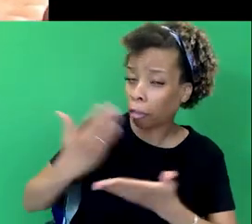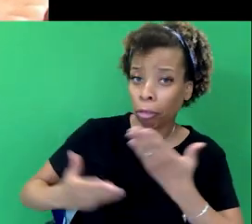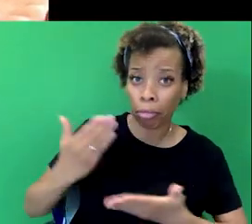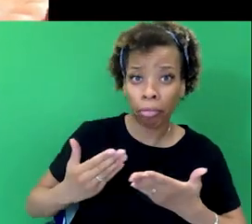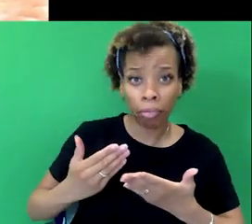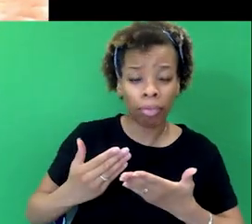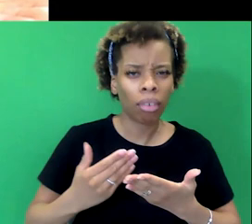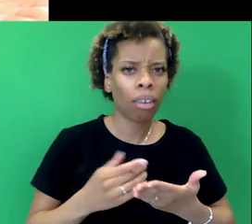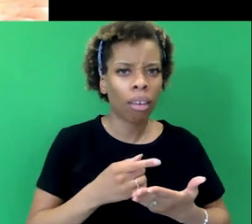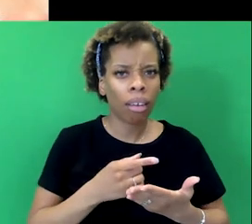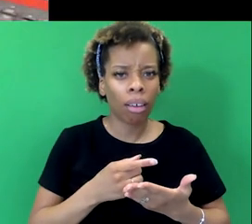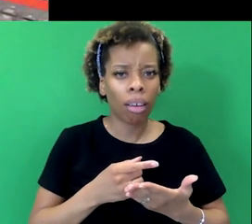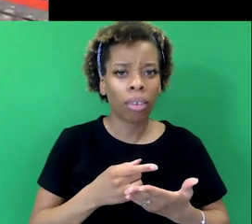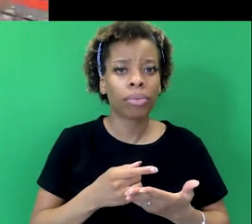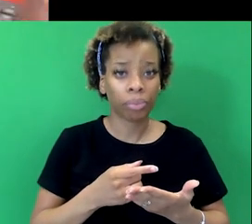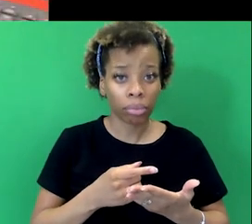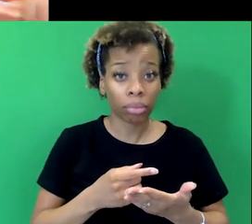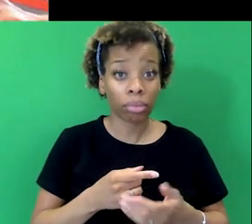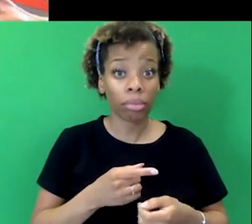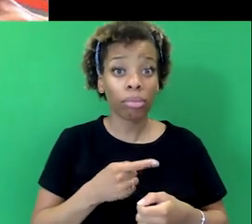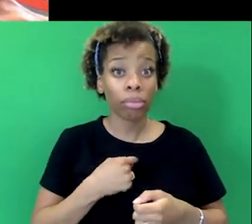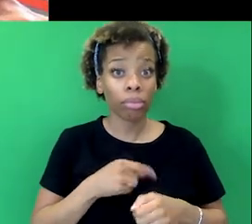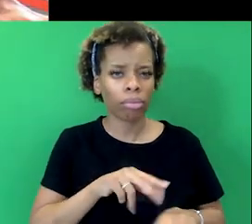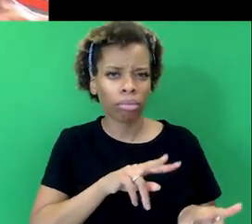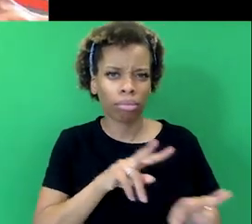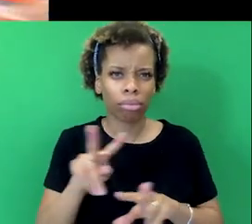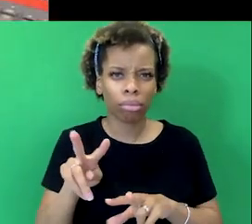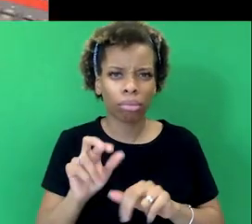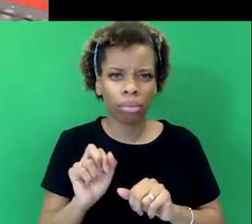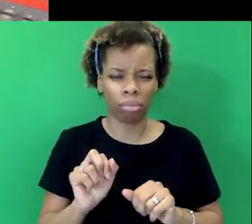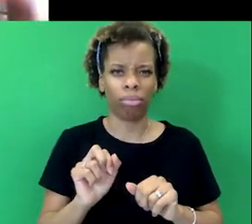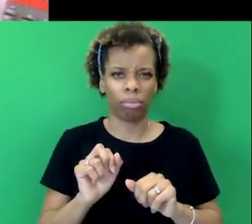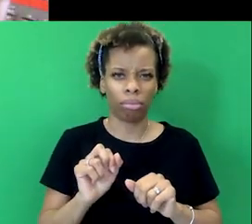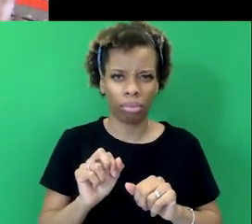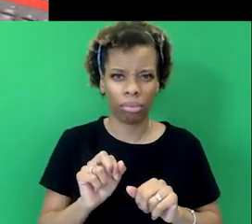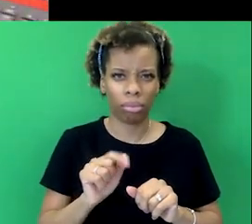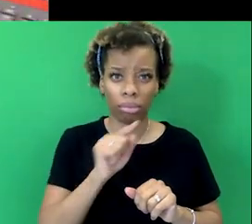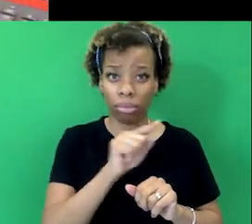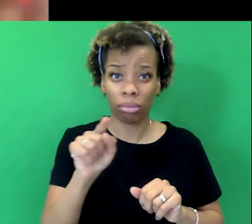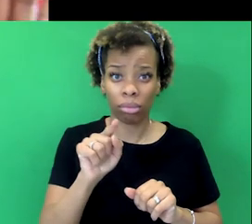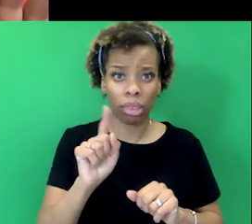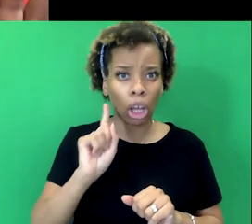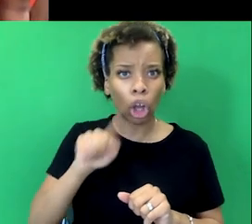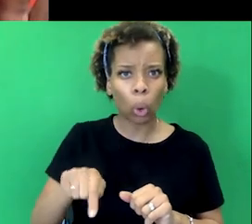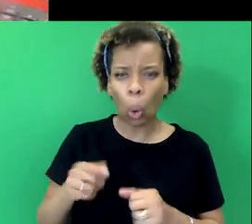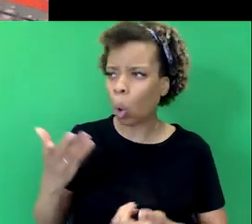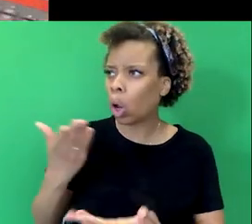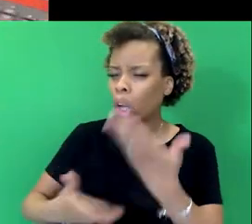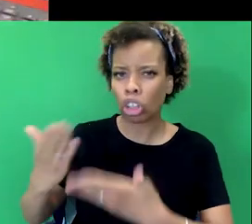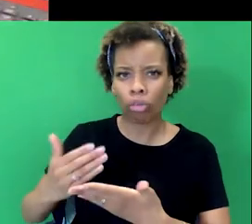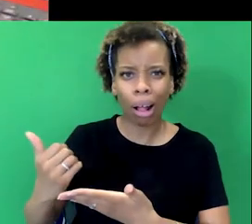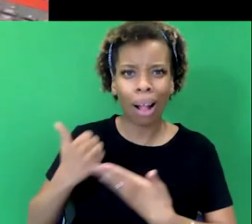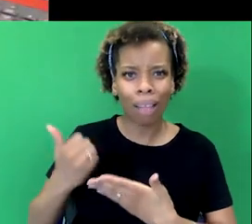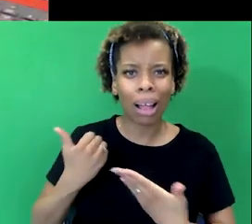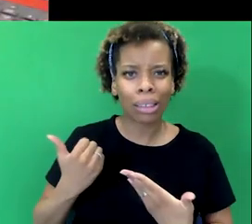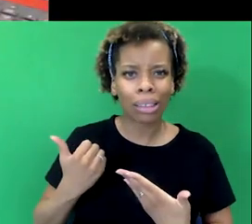those productions as consultants. And then out comes the product, and they've been entirely ignored by the creative. So what